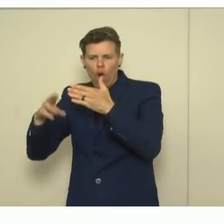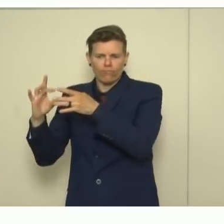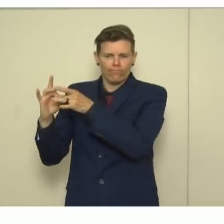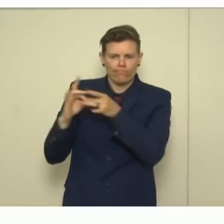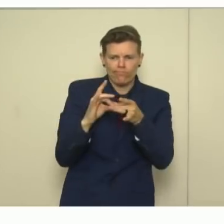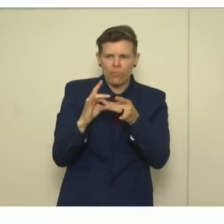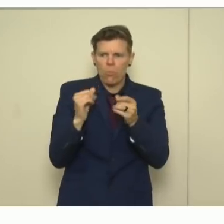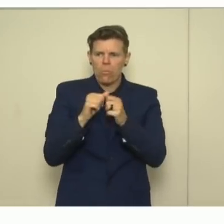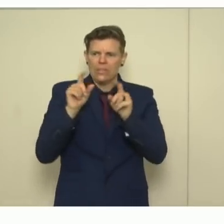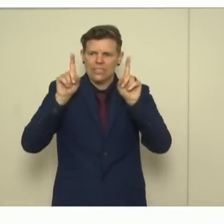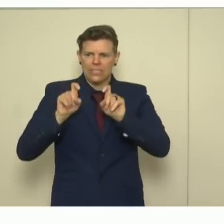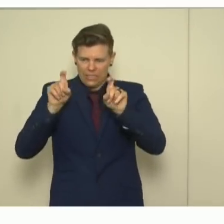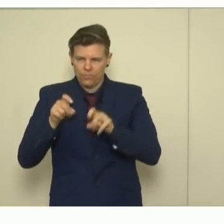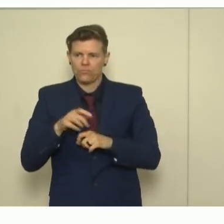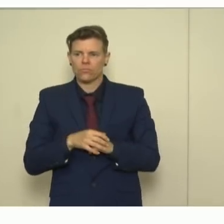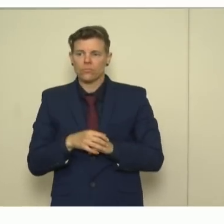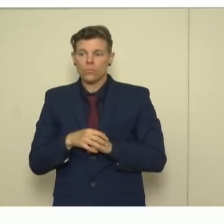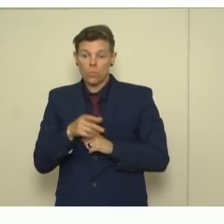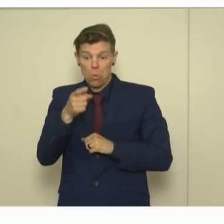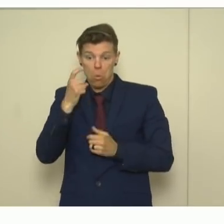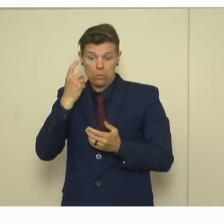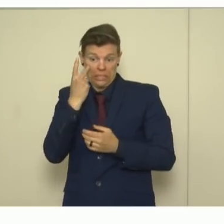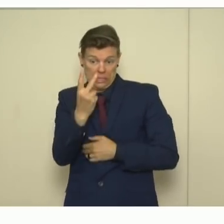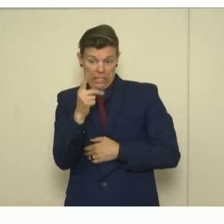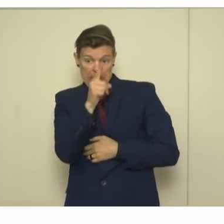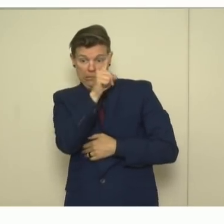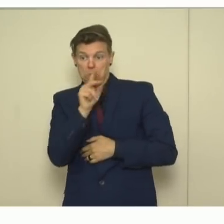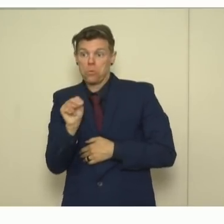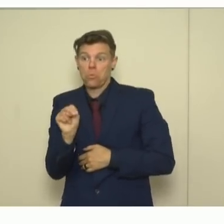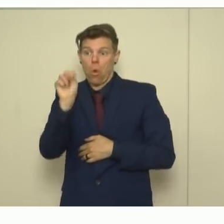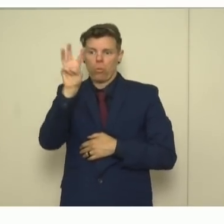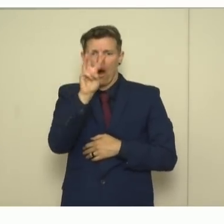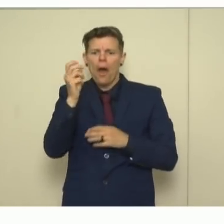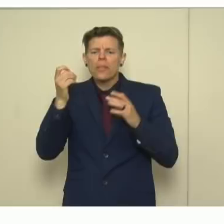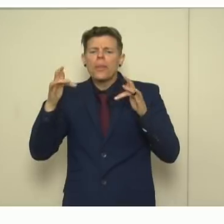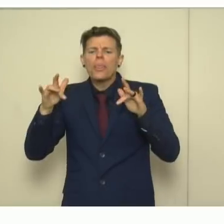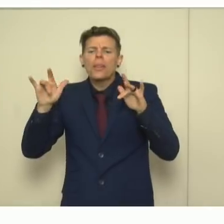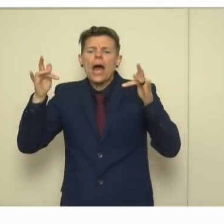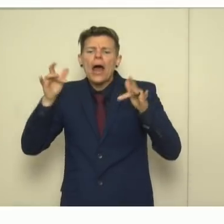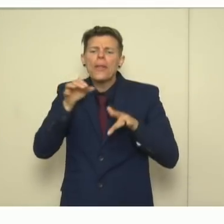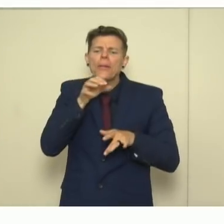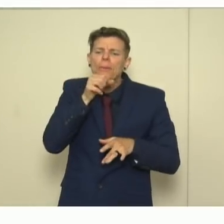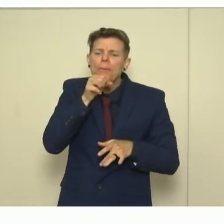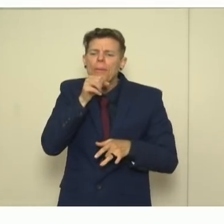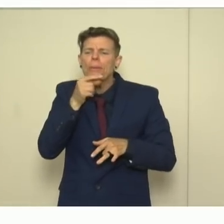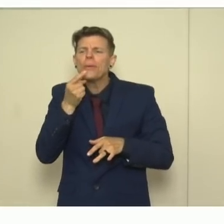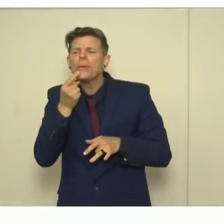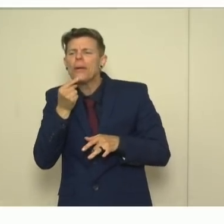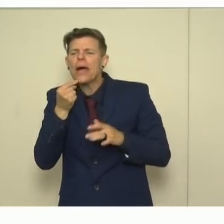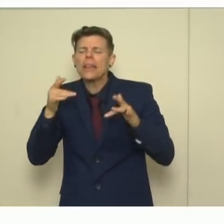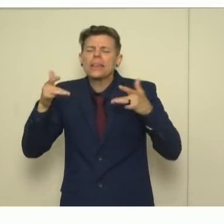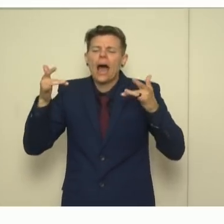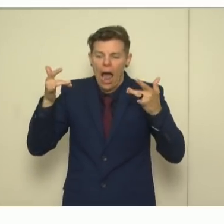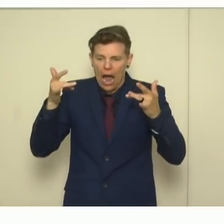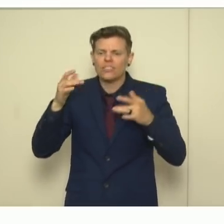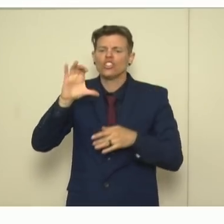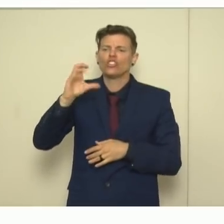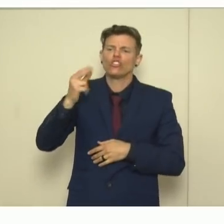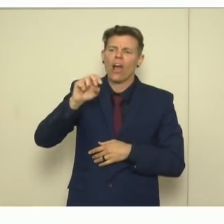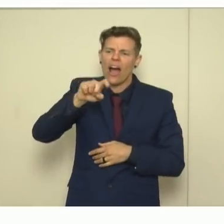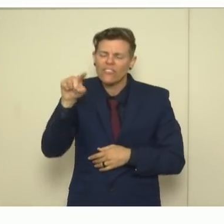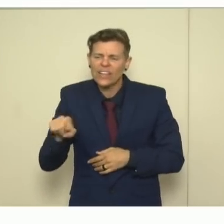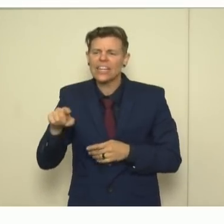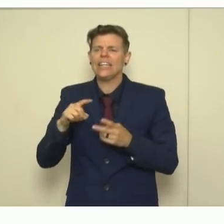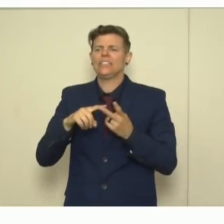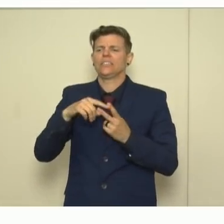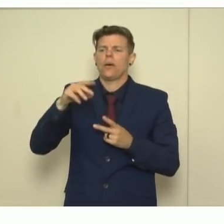kind of fading in those darker colors and the reds. We're seeing in Chavez, Lee, Eddy, Doña Ana counties with some activity